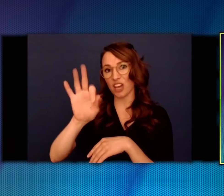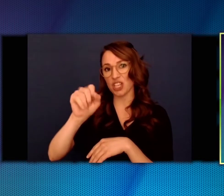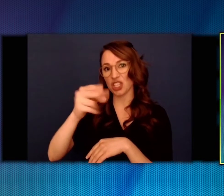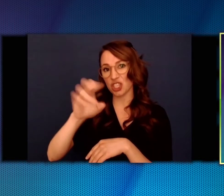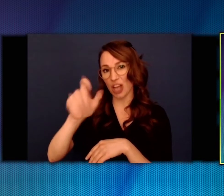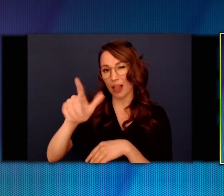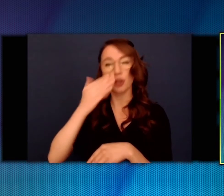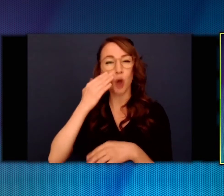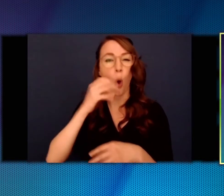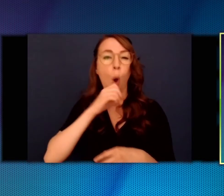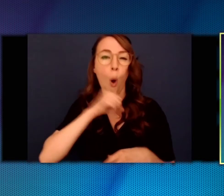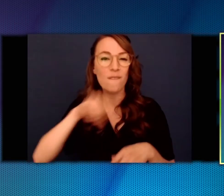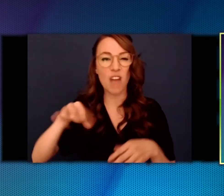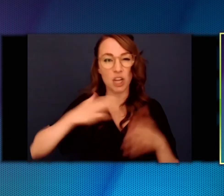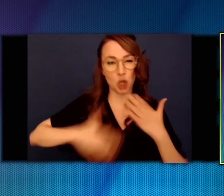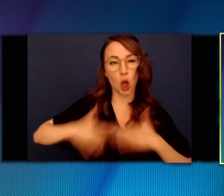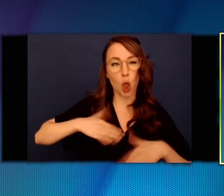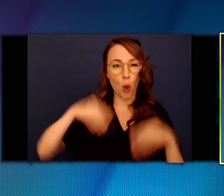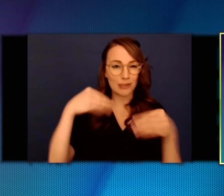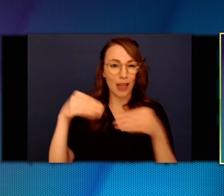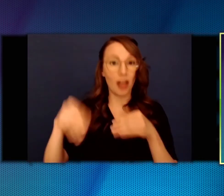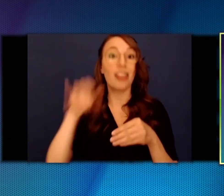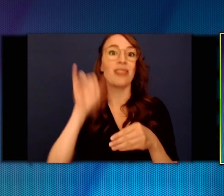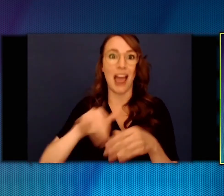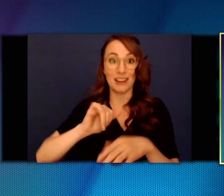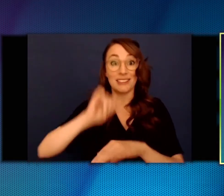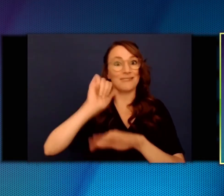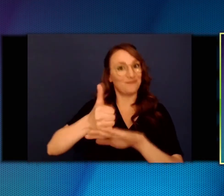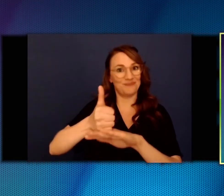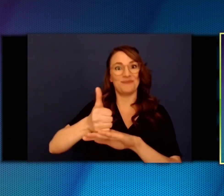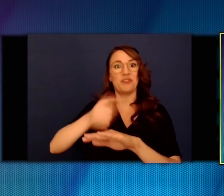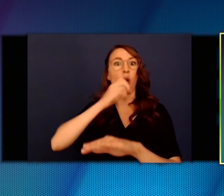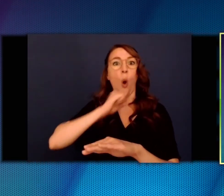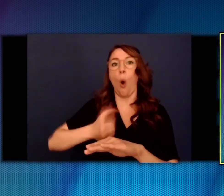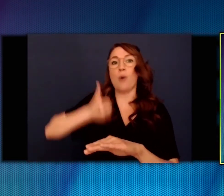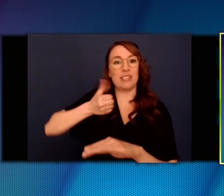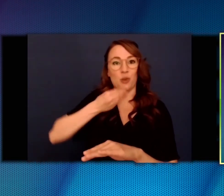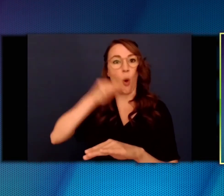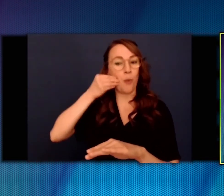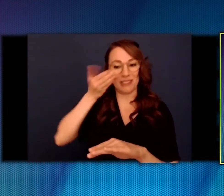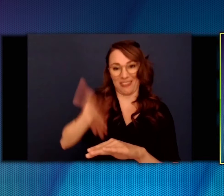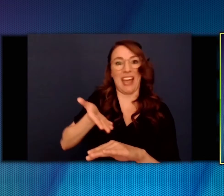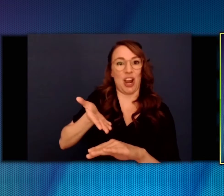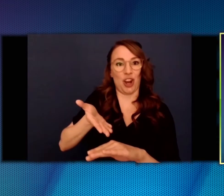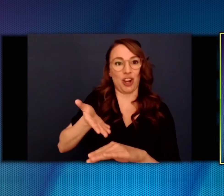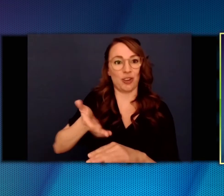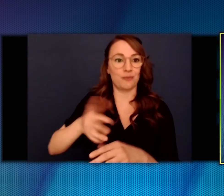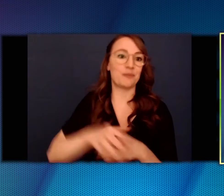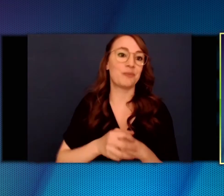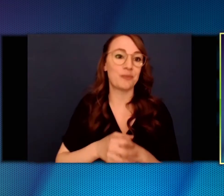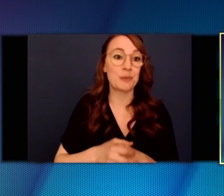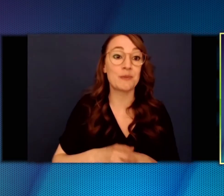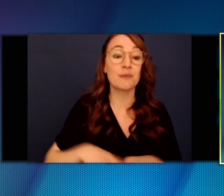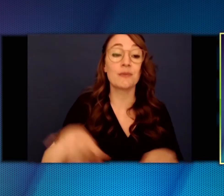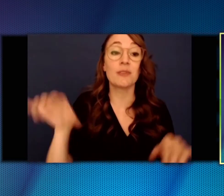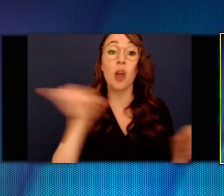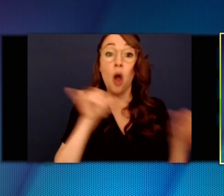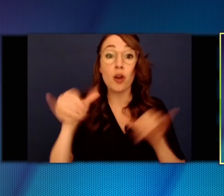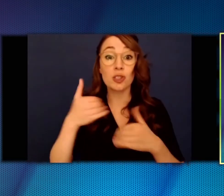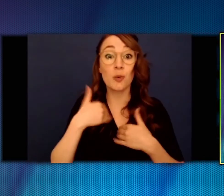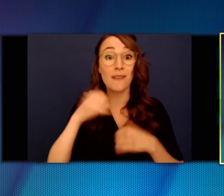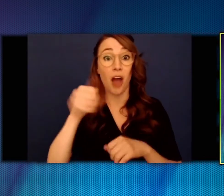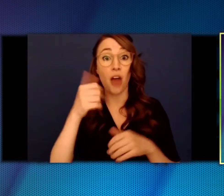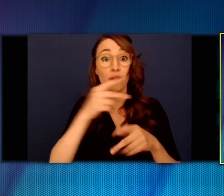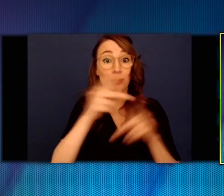are that original house and many other buildings, such as the Free Colored Men's Library on I Street,